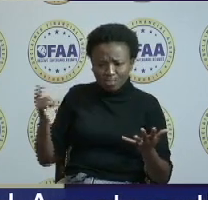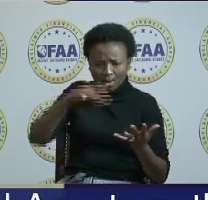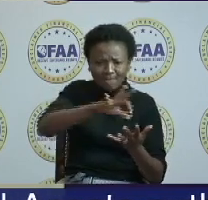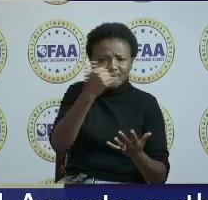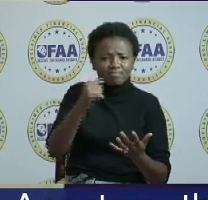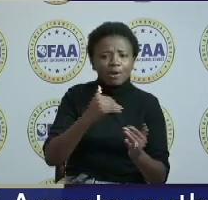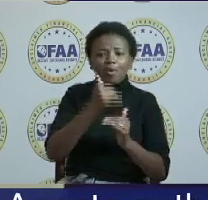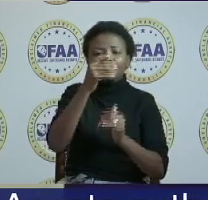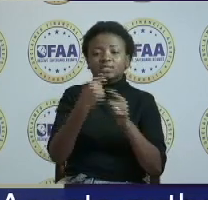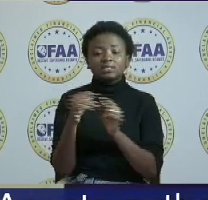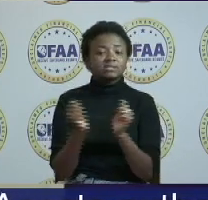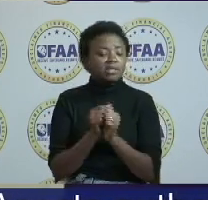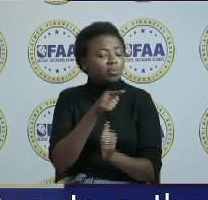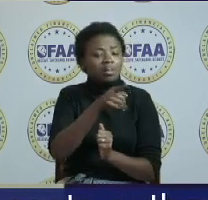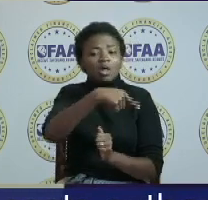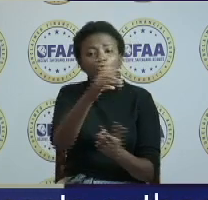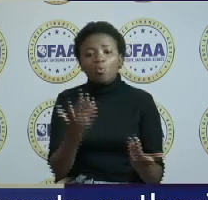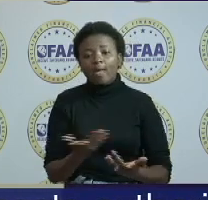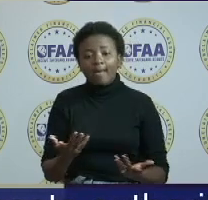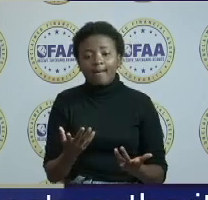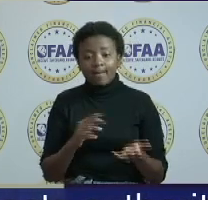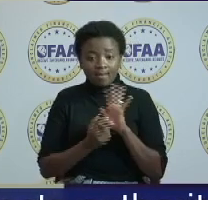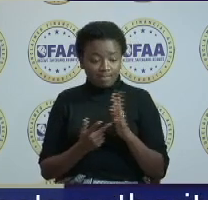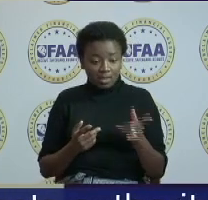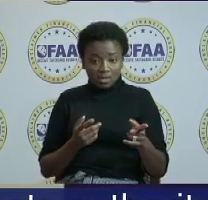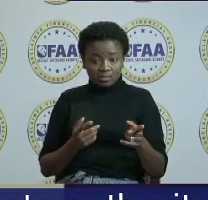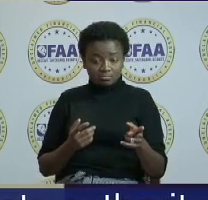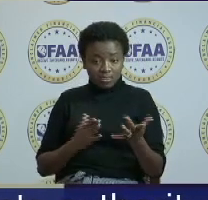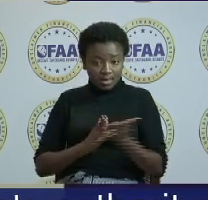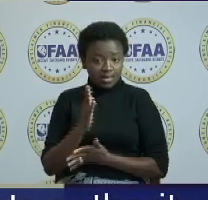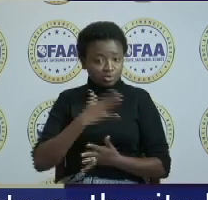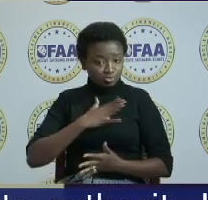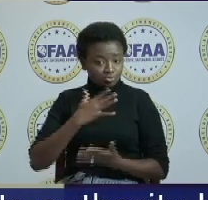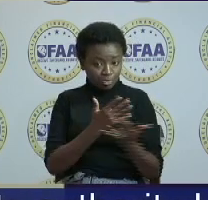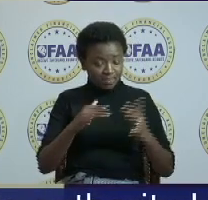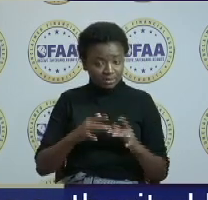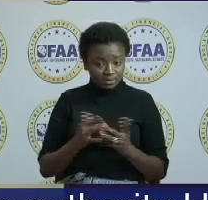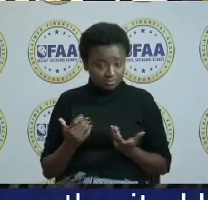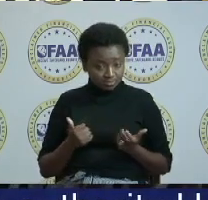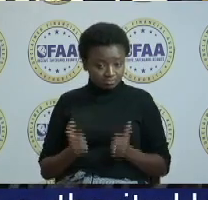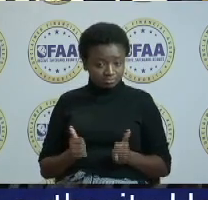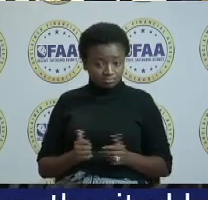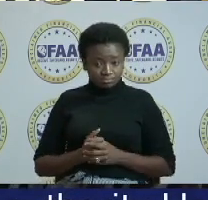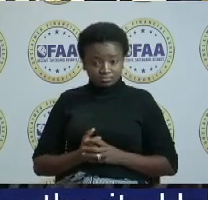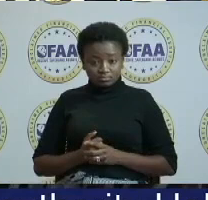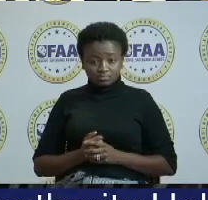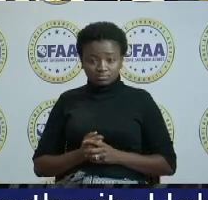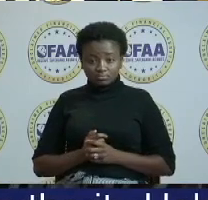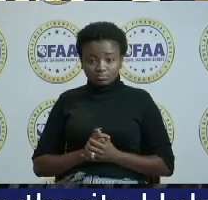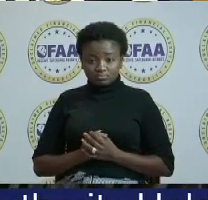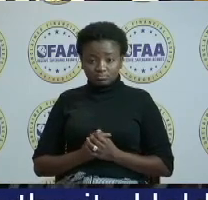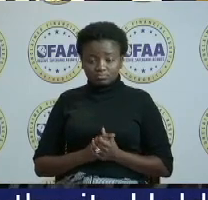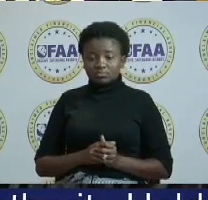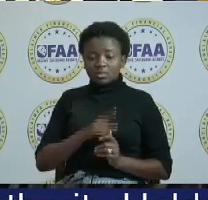after 10 years. Is right to property perpetual? So, thank you, Eddie. I don't know who the question is